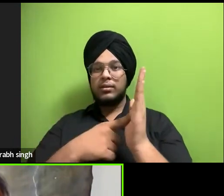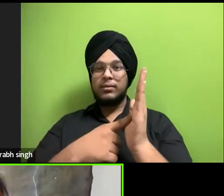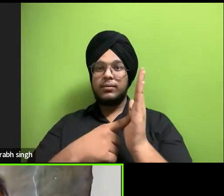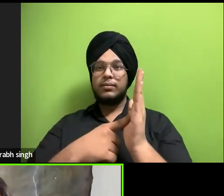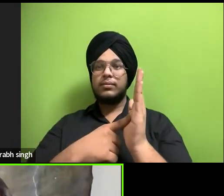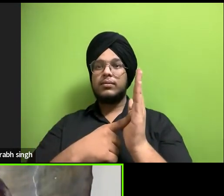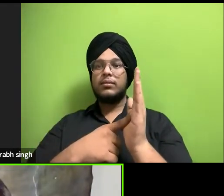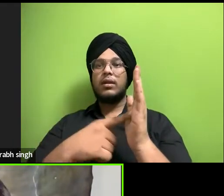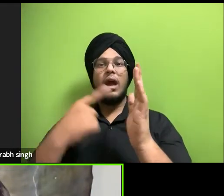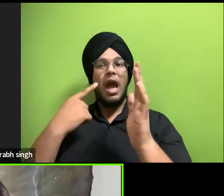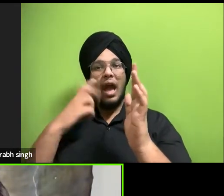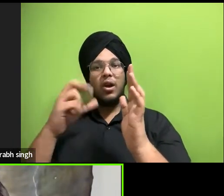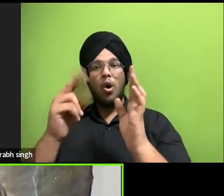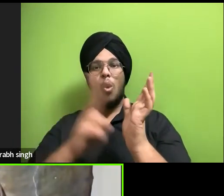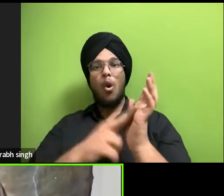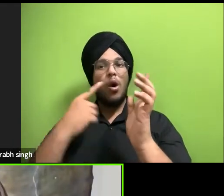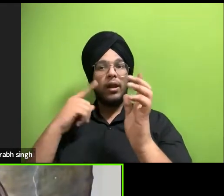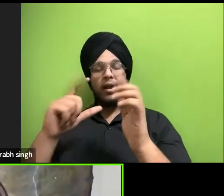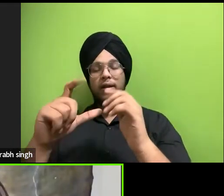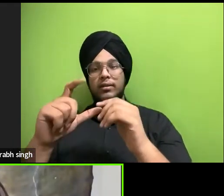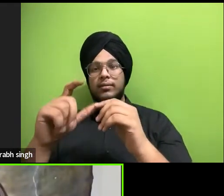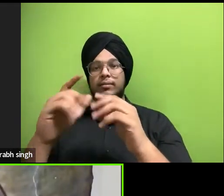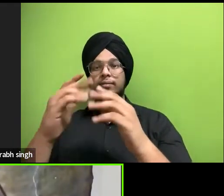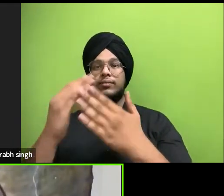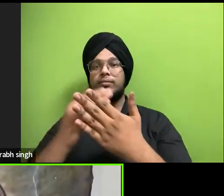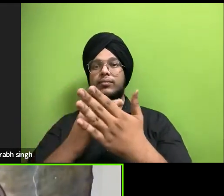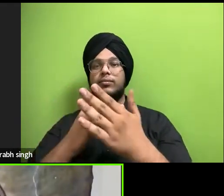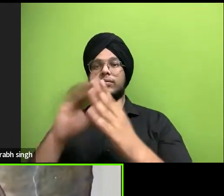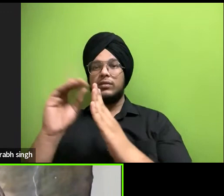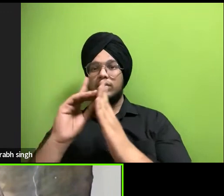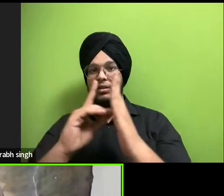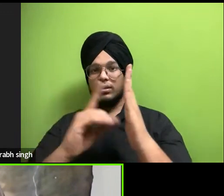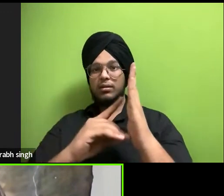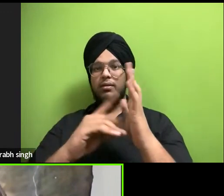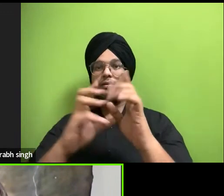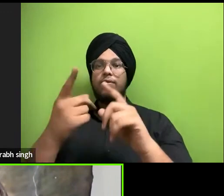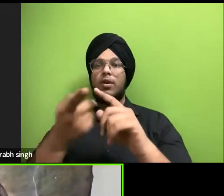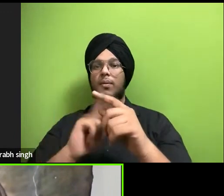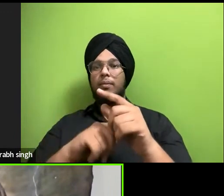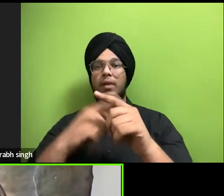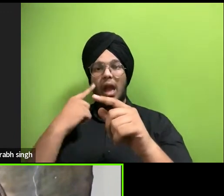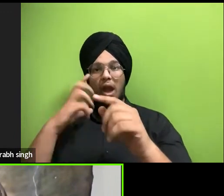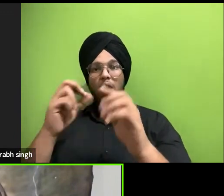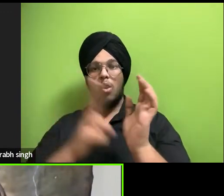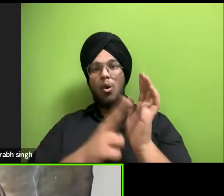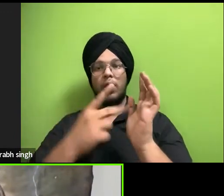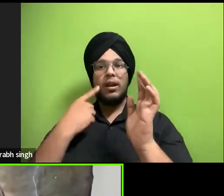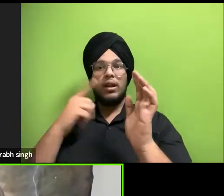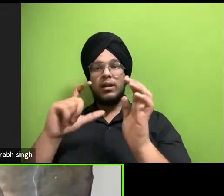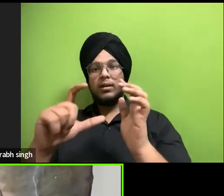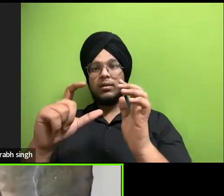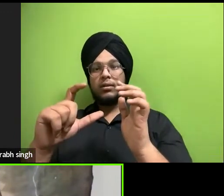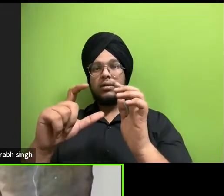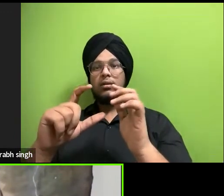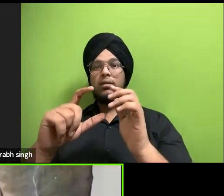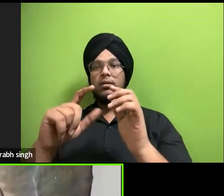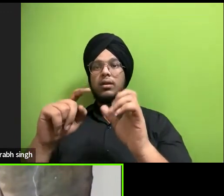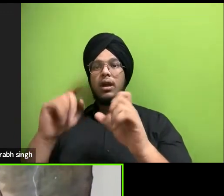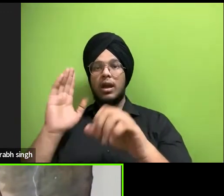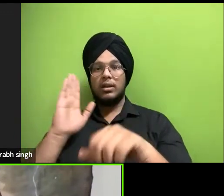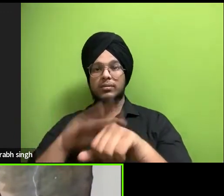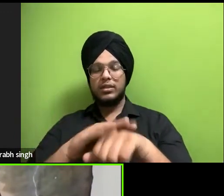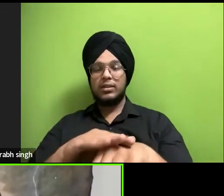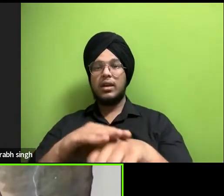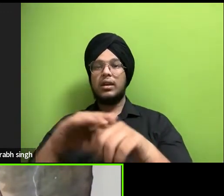an iconic piece of modern design by an iconic Japanese experimental